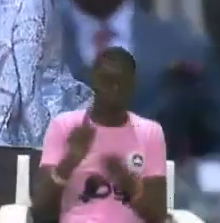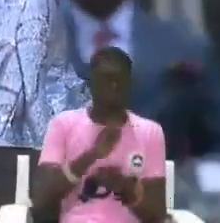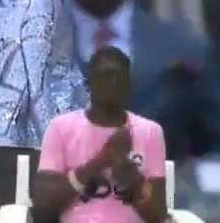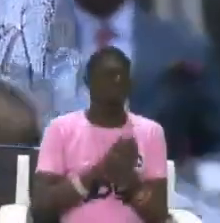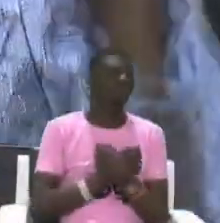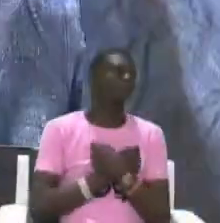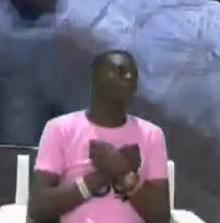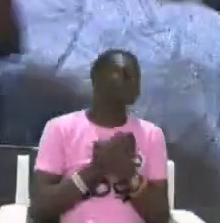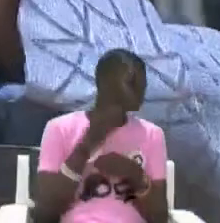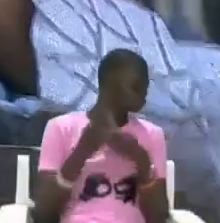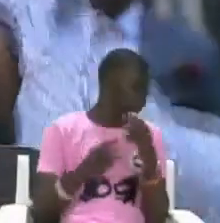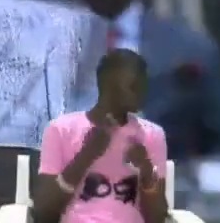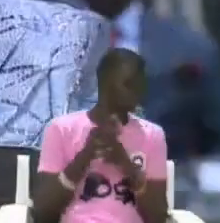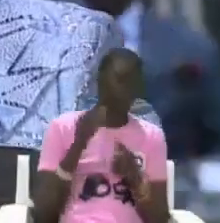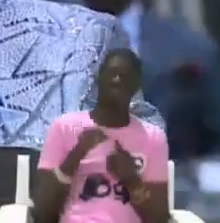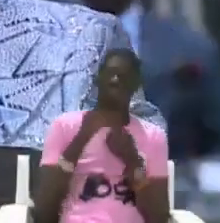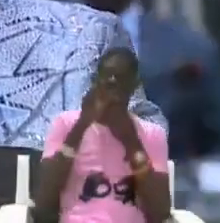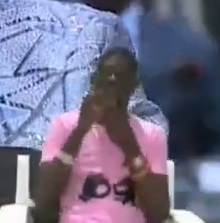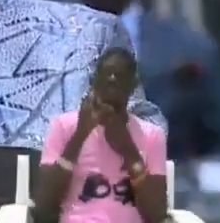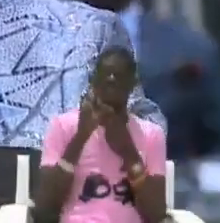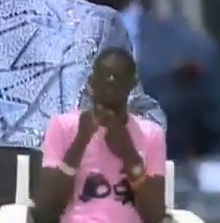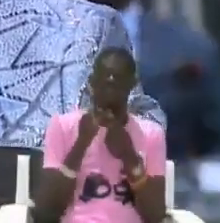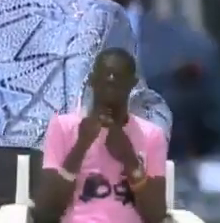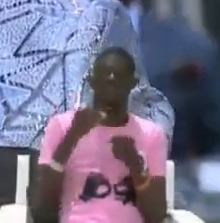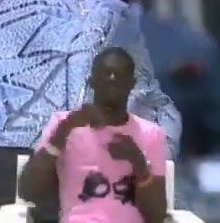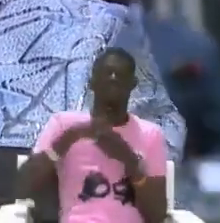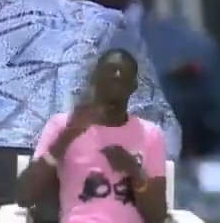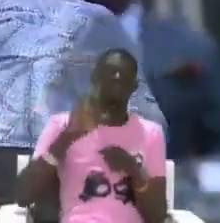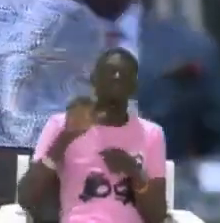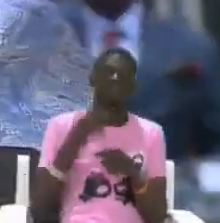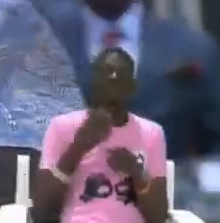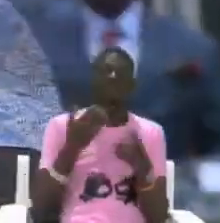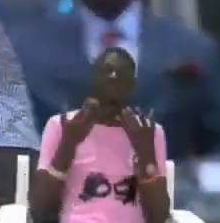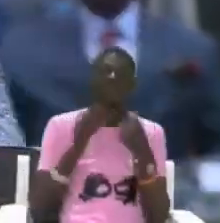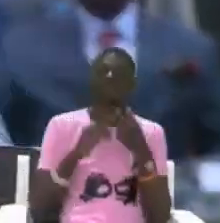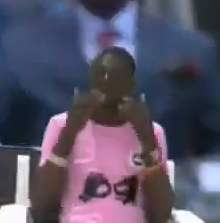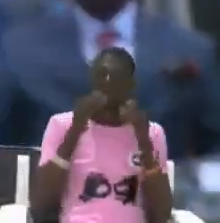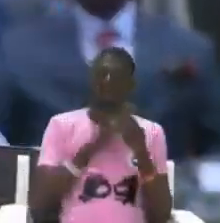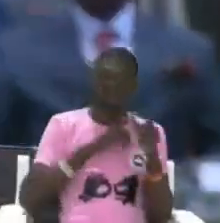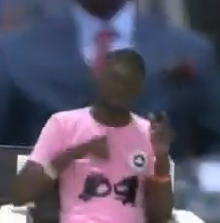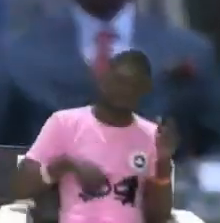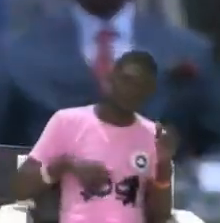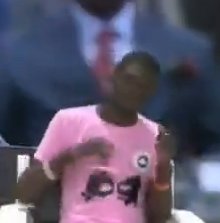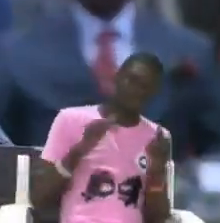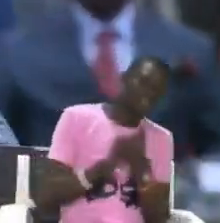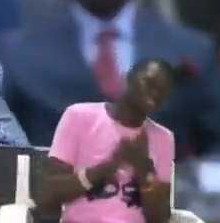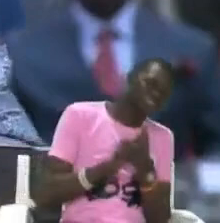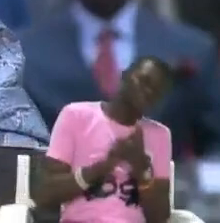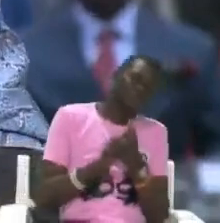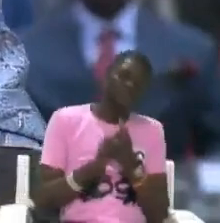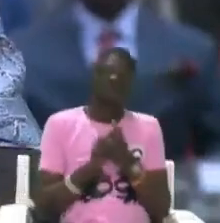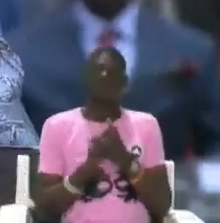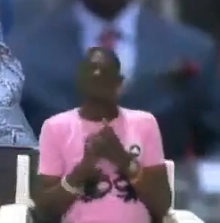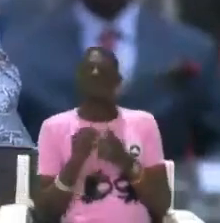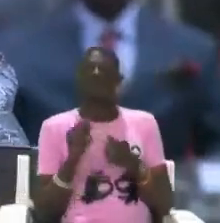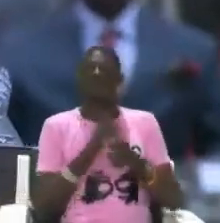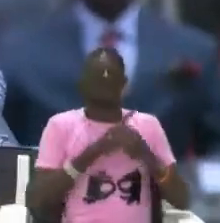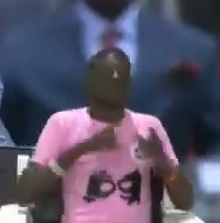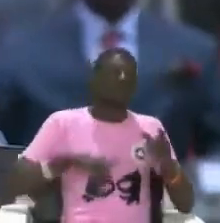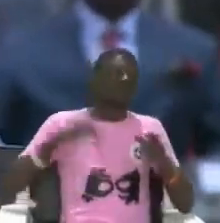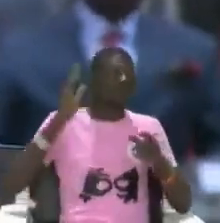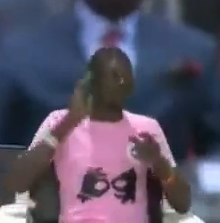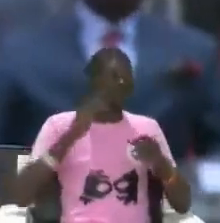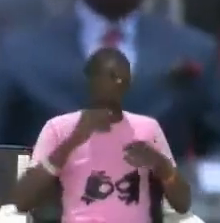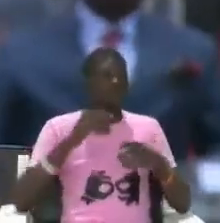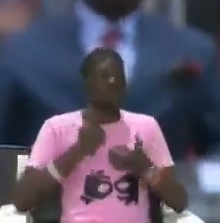world, especially us in RCCG. I want you to thank the Lord. That the Lord helped them